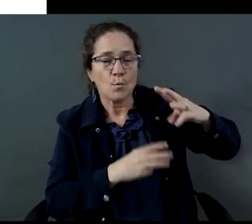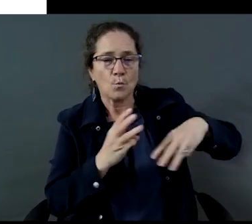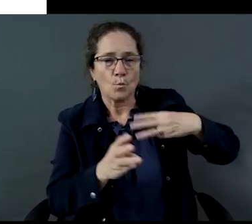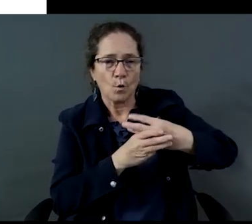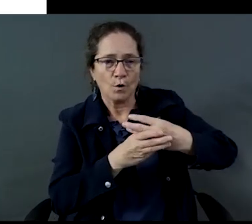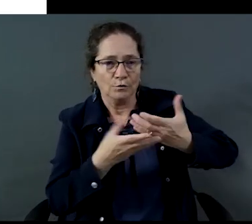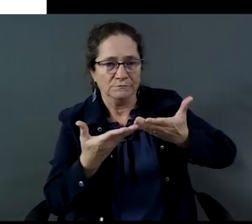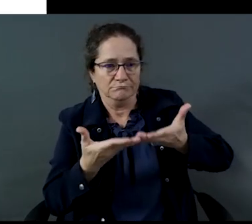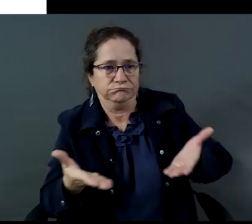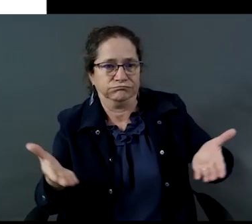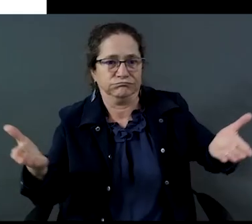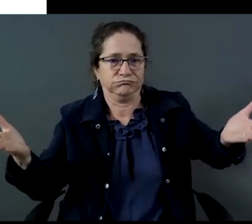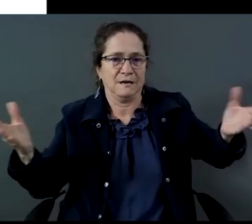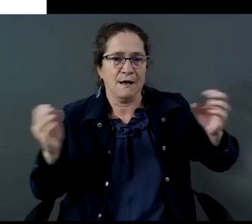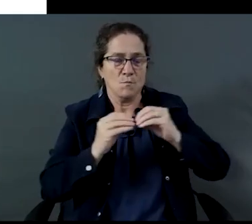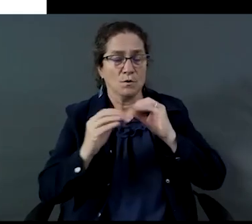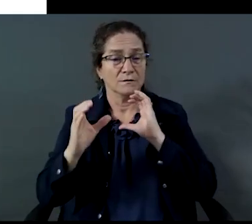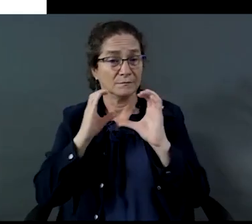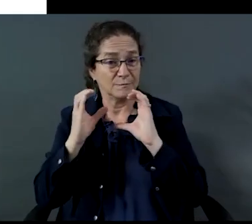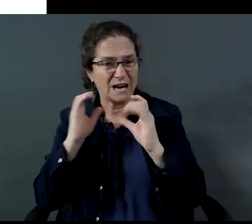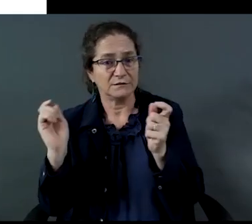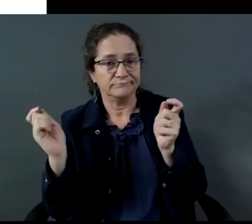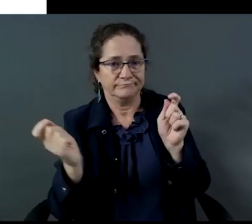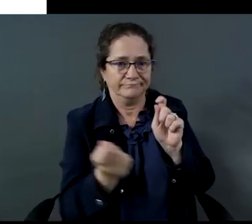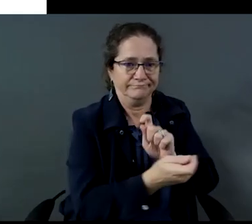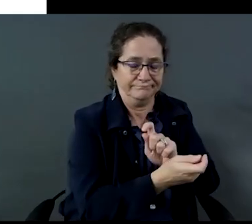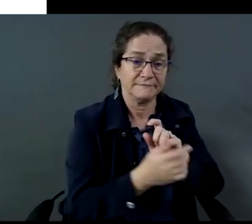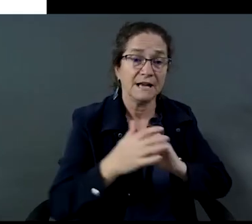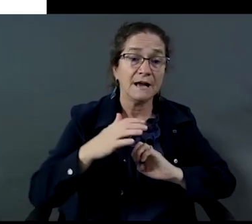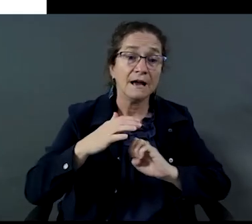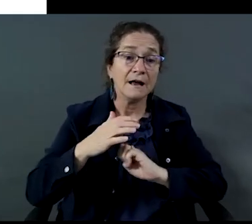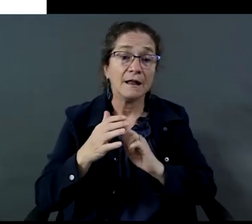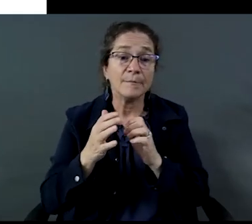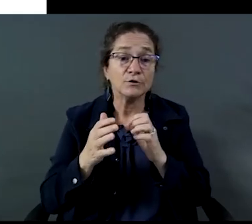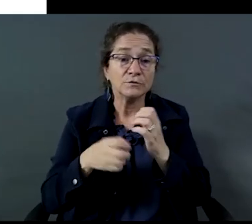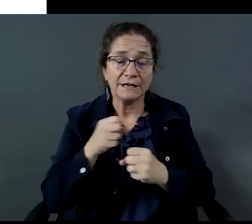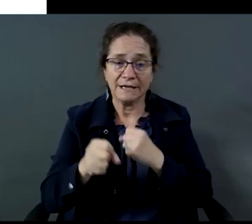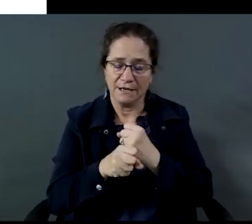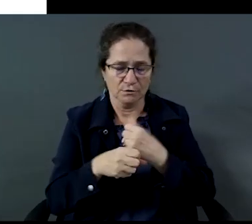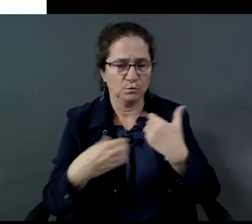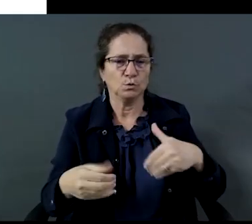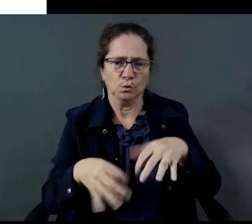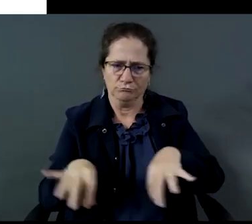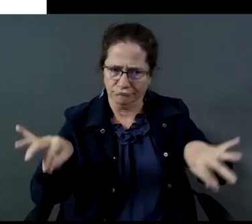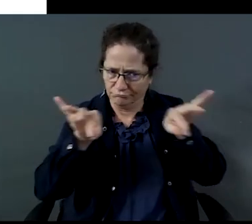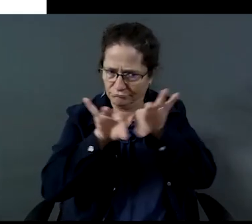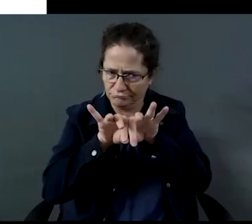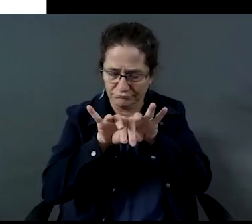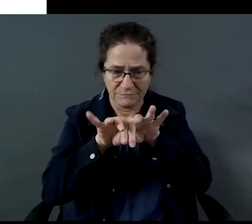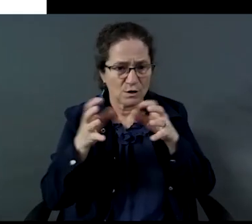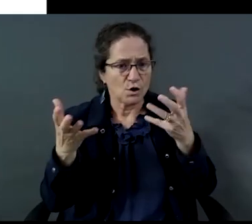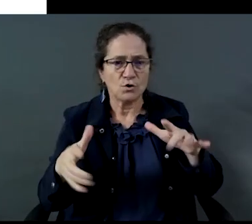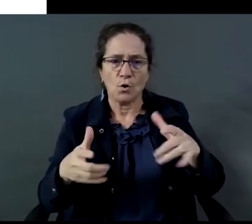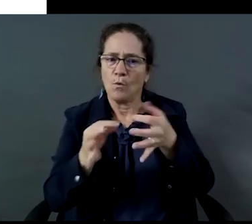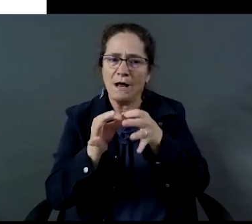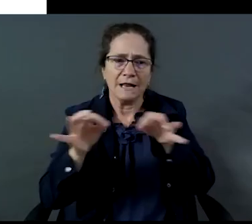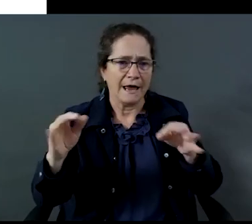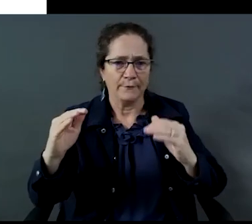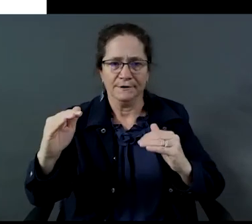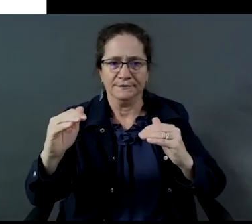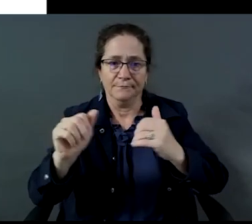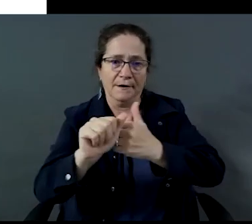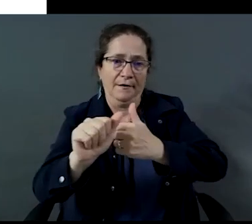change. And the elementary years are critical. We want to make sure that the language gap is not getting wider. So as we have to communicate with